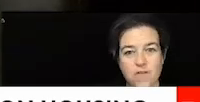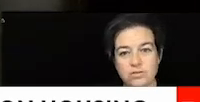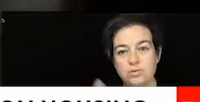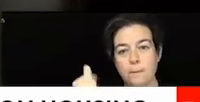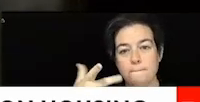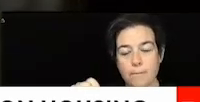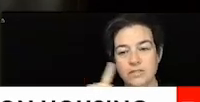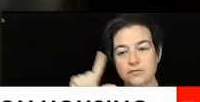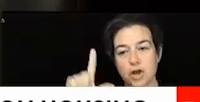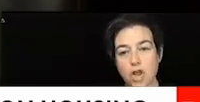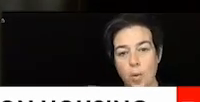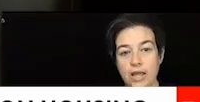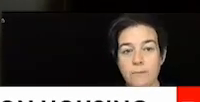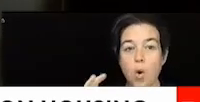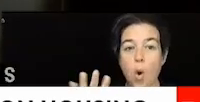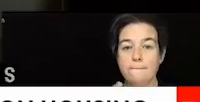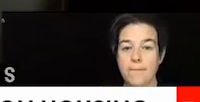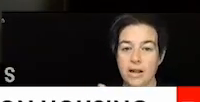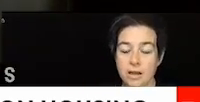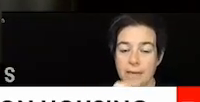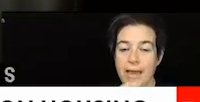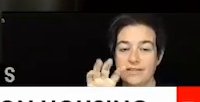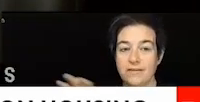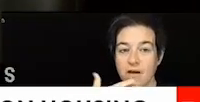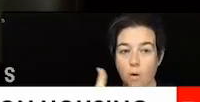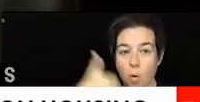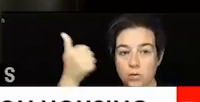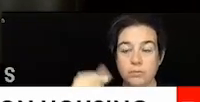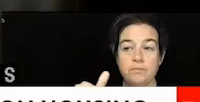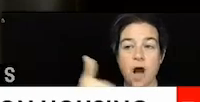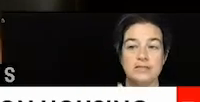aged 55 and older. In Salem, in